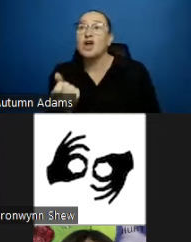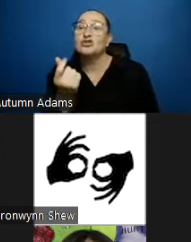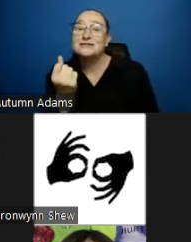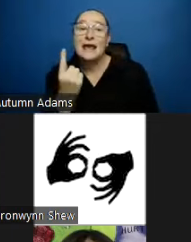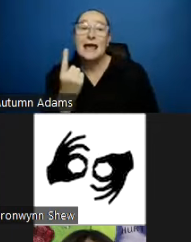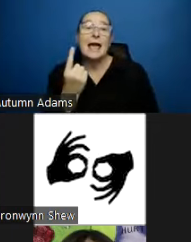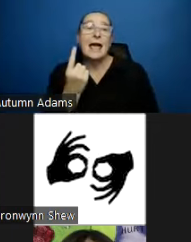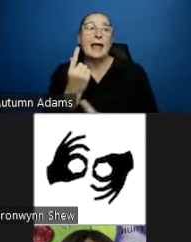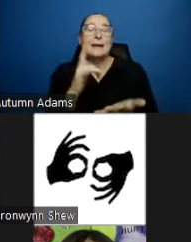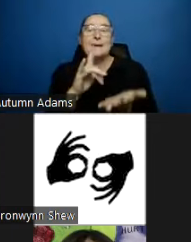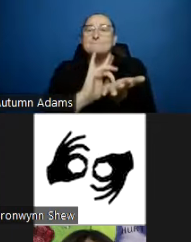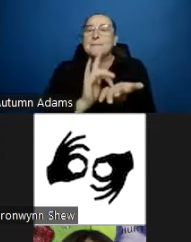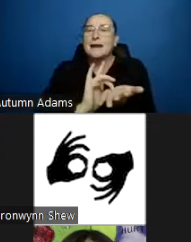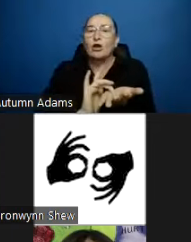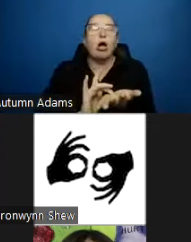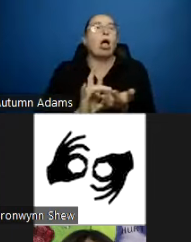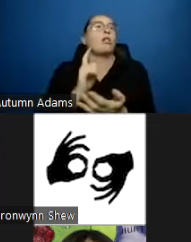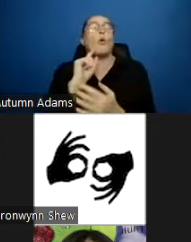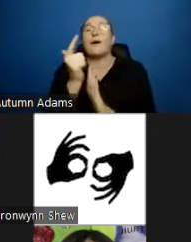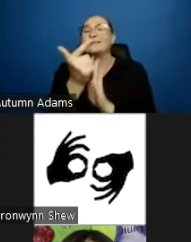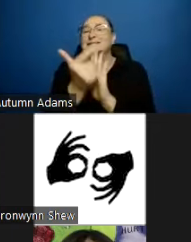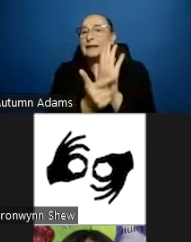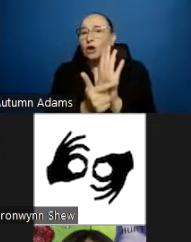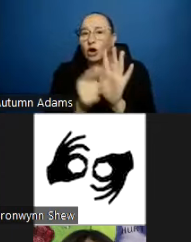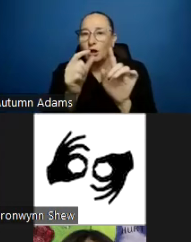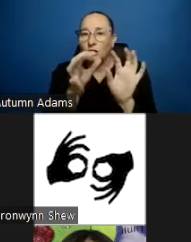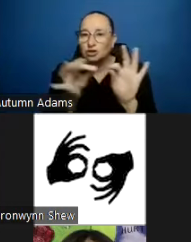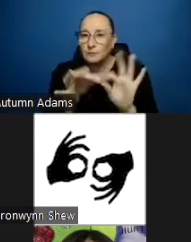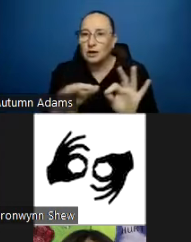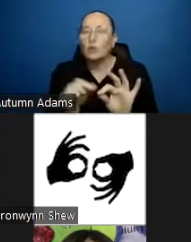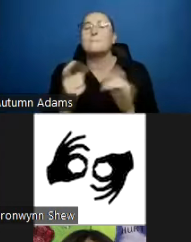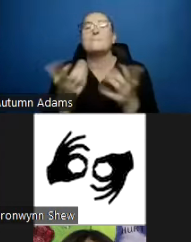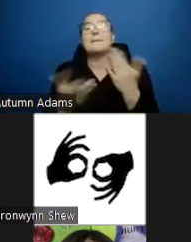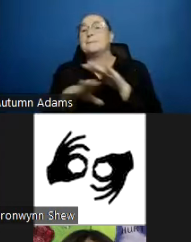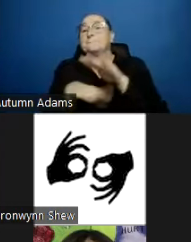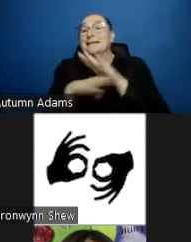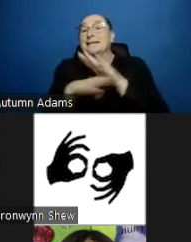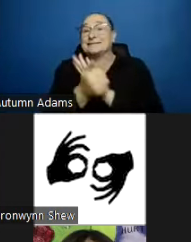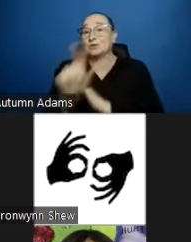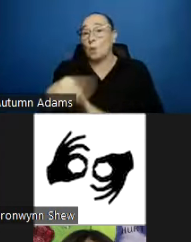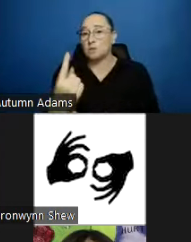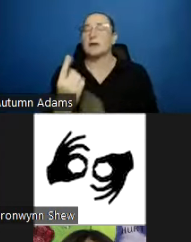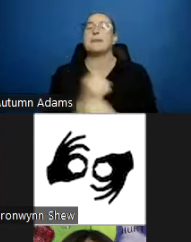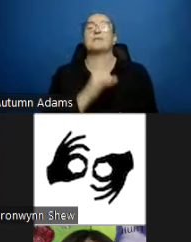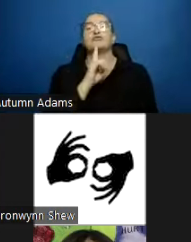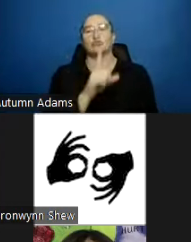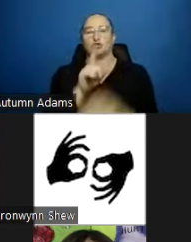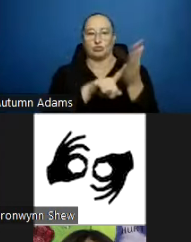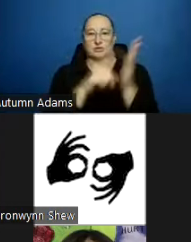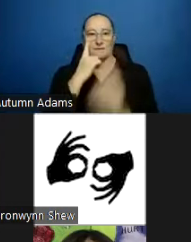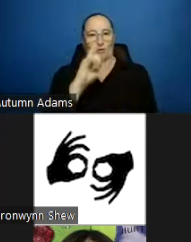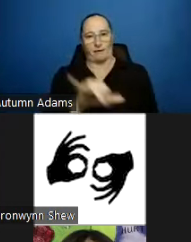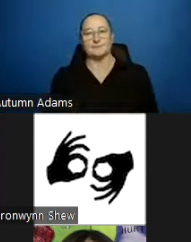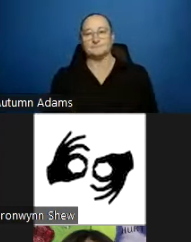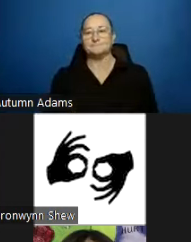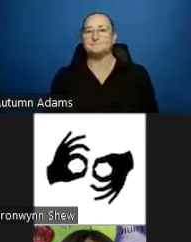basic medical things or legal terminology, but they only know basic skills. So be sure that you check for that.